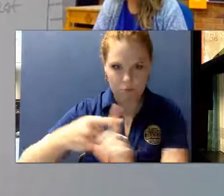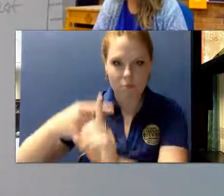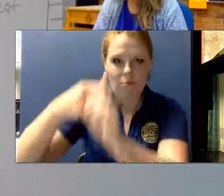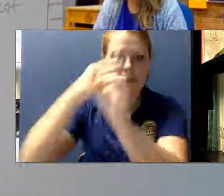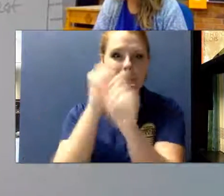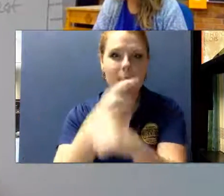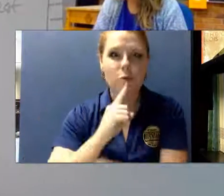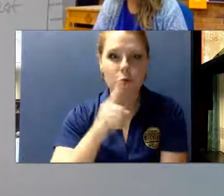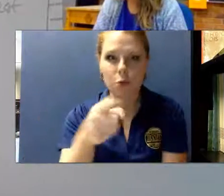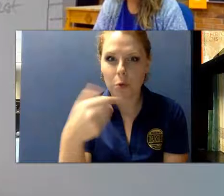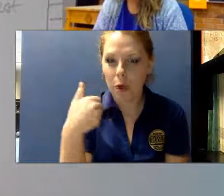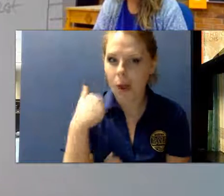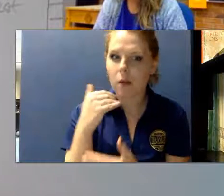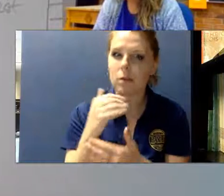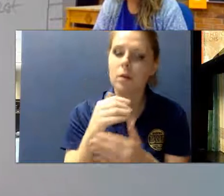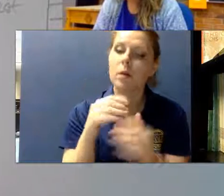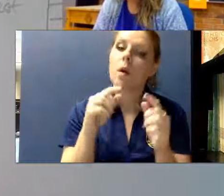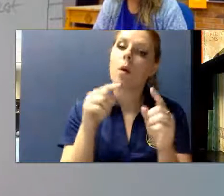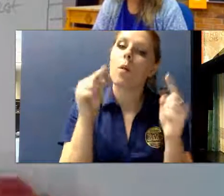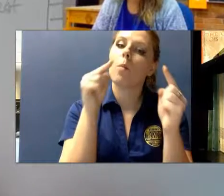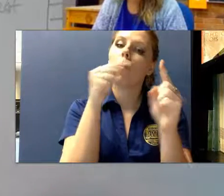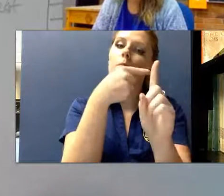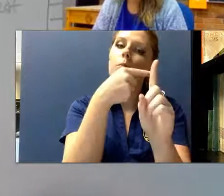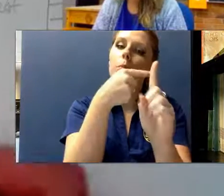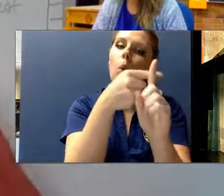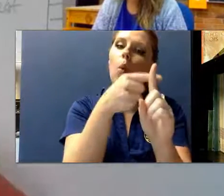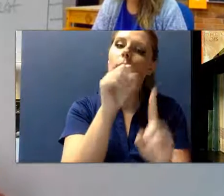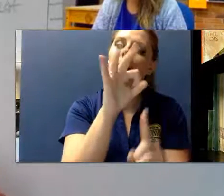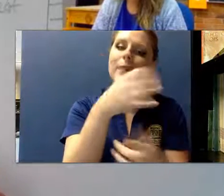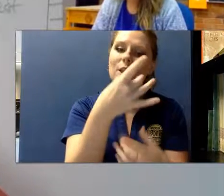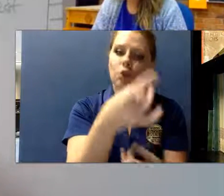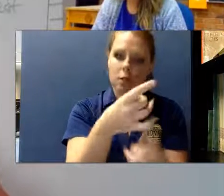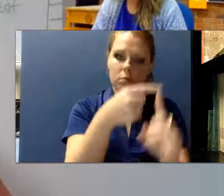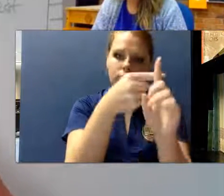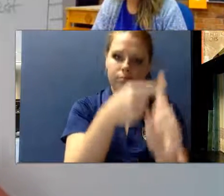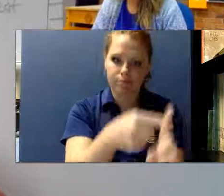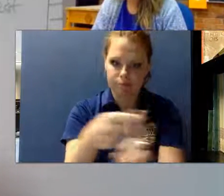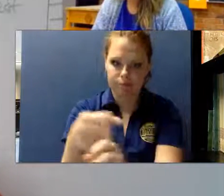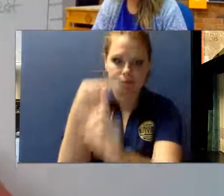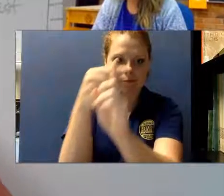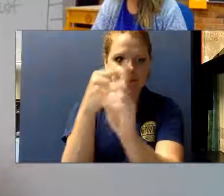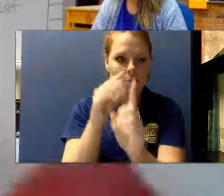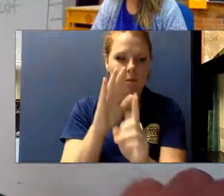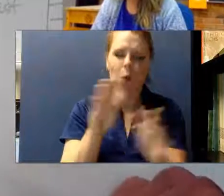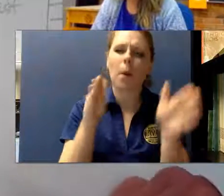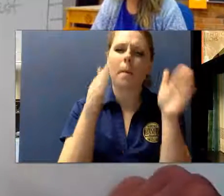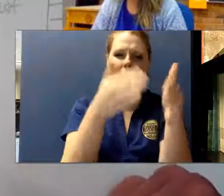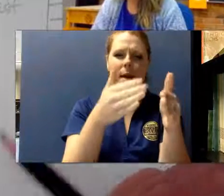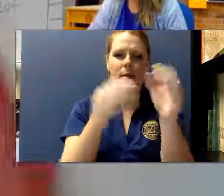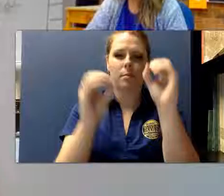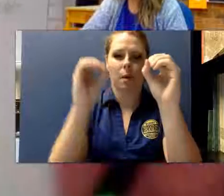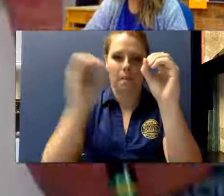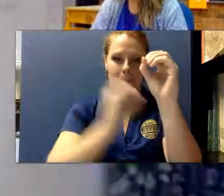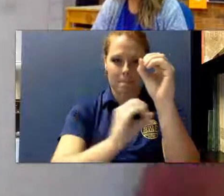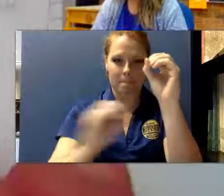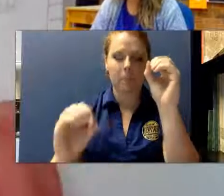you have some points of interest, right? Your main items along a point of